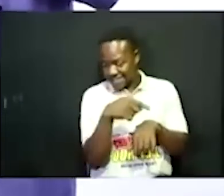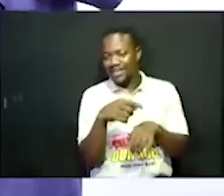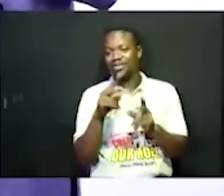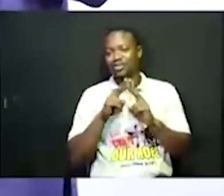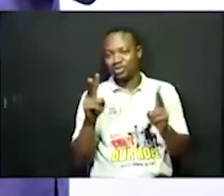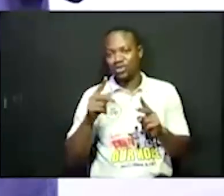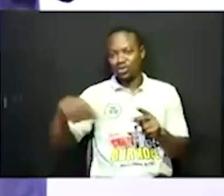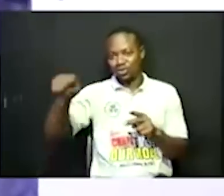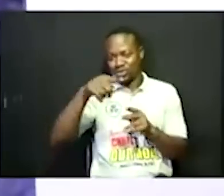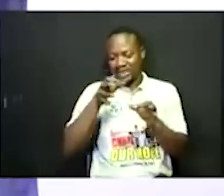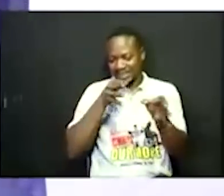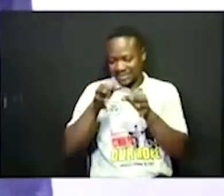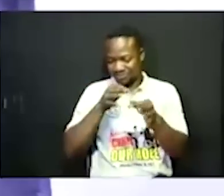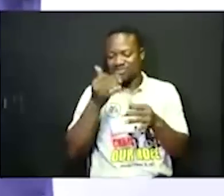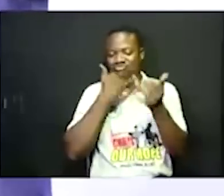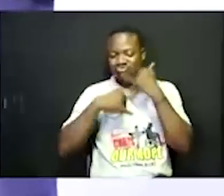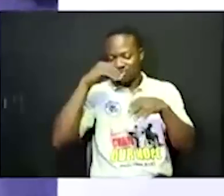that